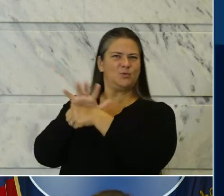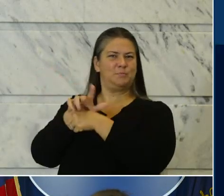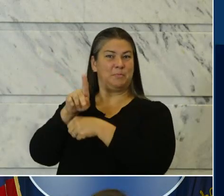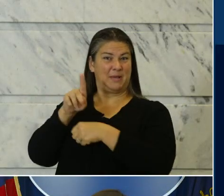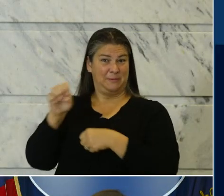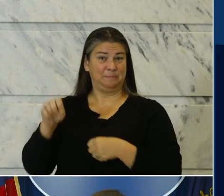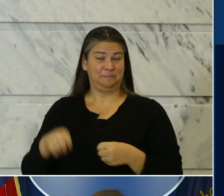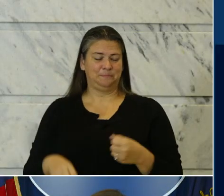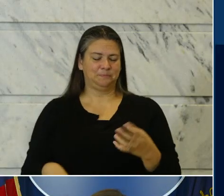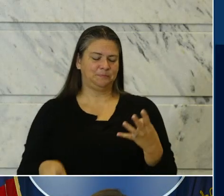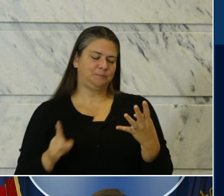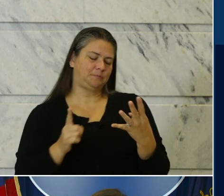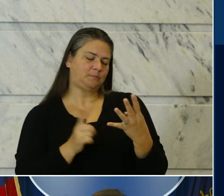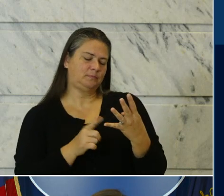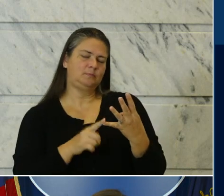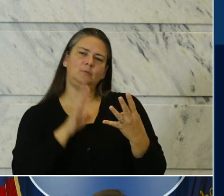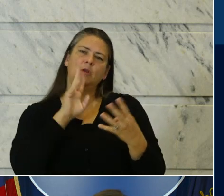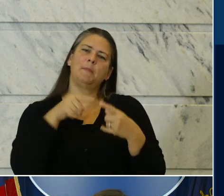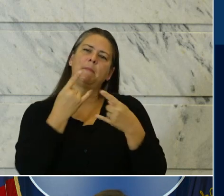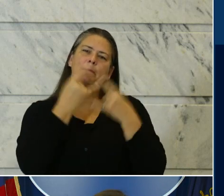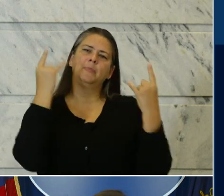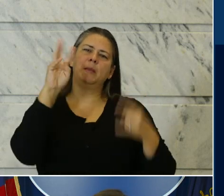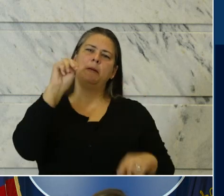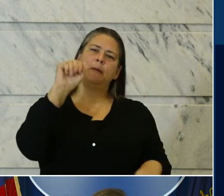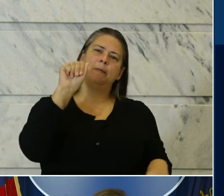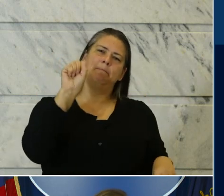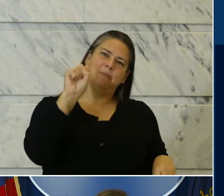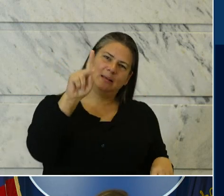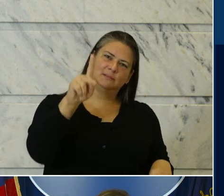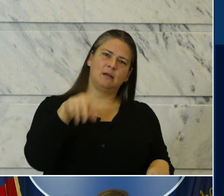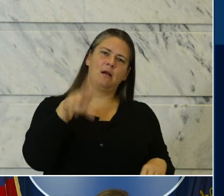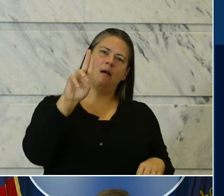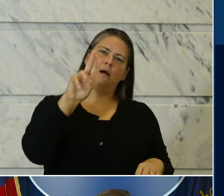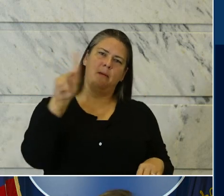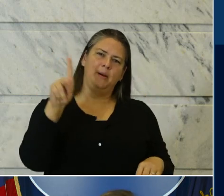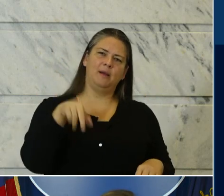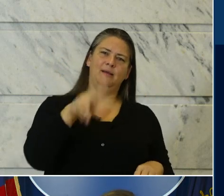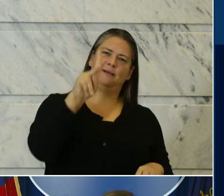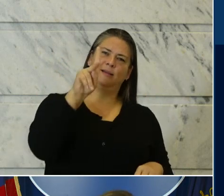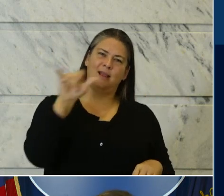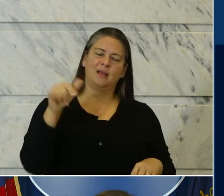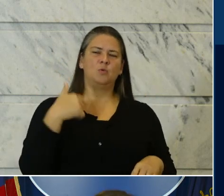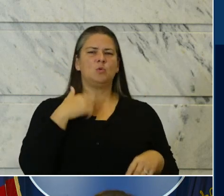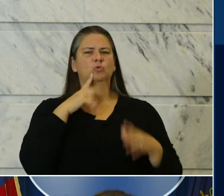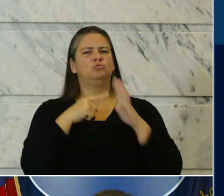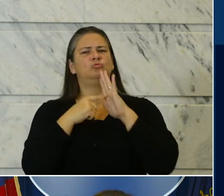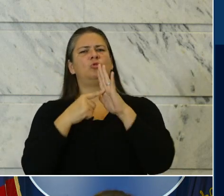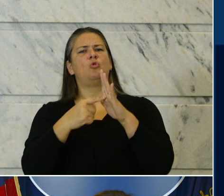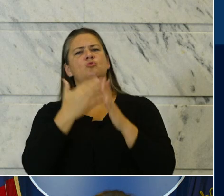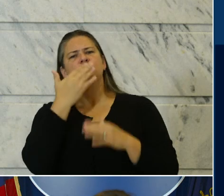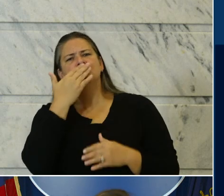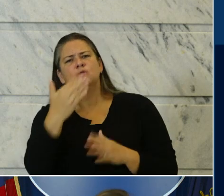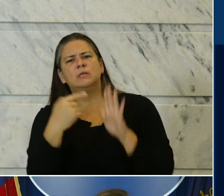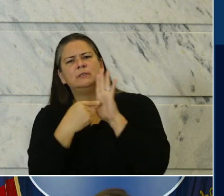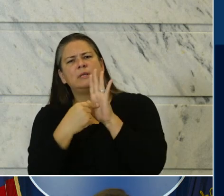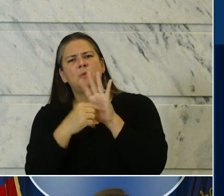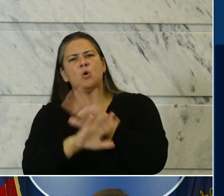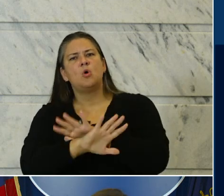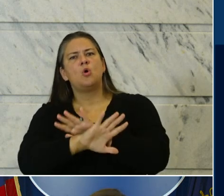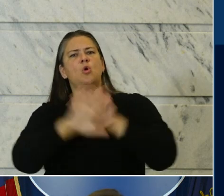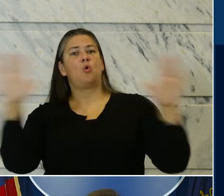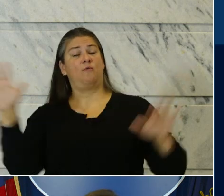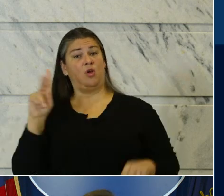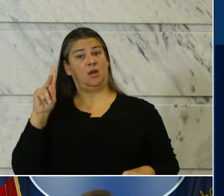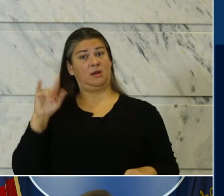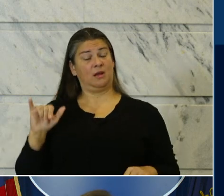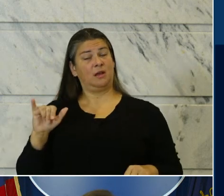talk about Mask Up Kentucky and show some really good examples from across this Commonwealth of folks who are wearing